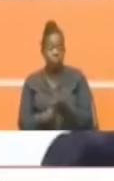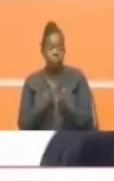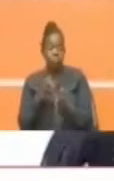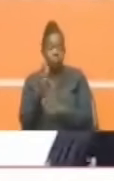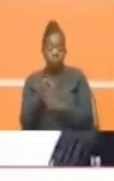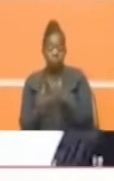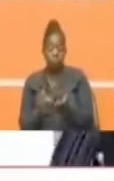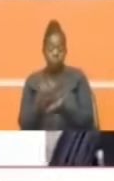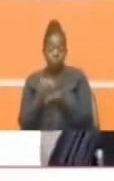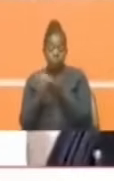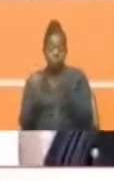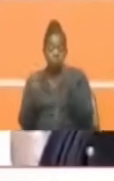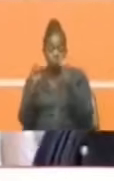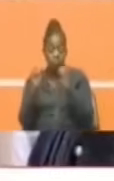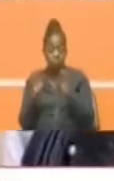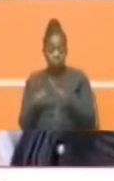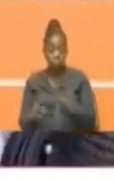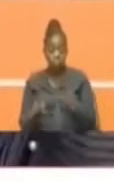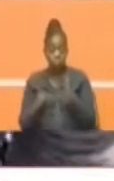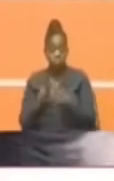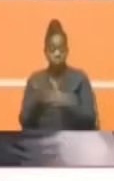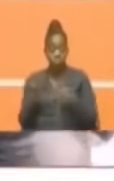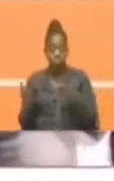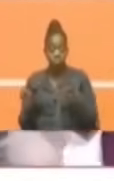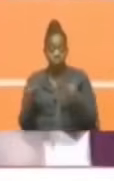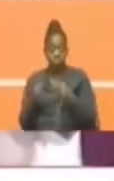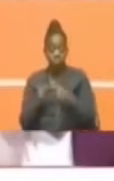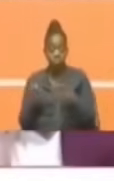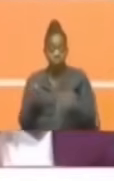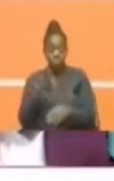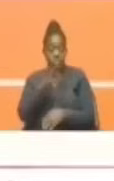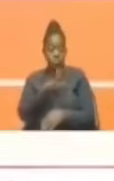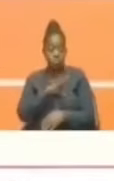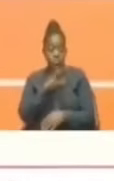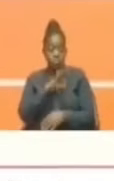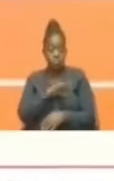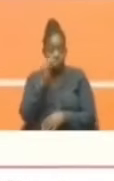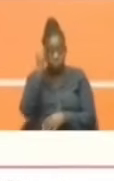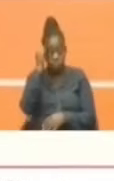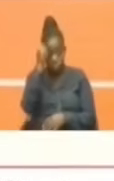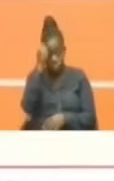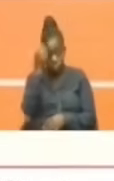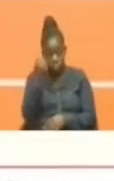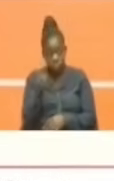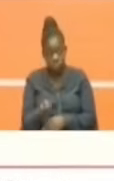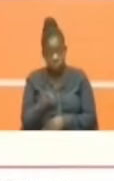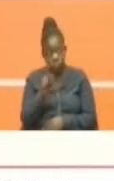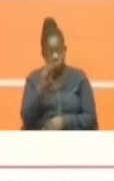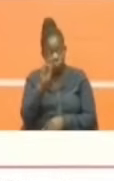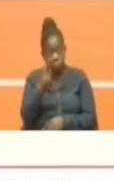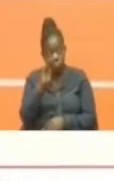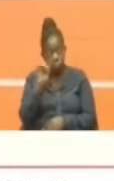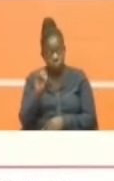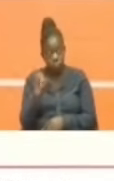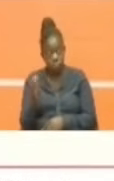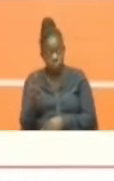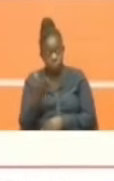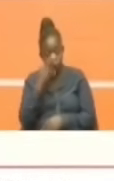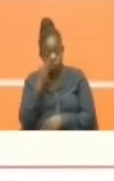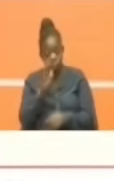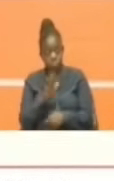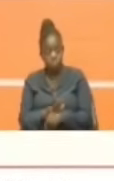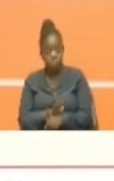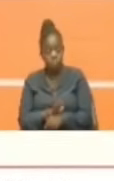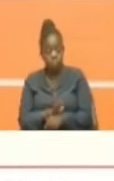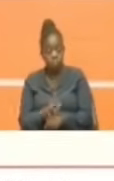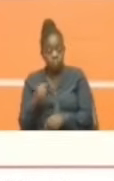okumukwasizaako ku basomesa ade basasula essomero lino basibwe ku musala gwa gavumenti. Kati awo ab'ekitebe mukusomeseza maama